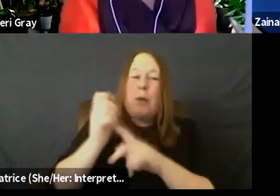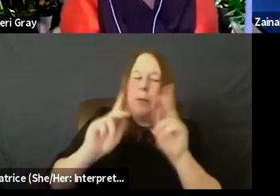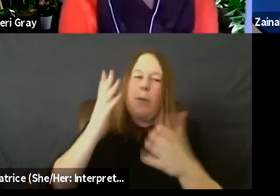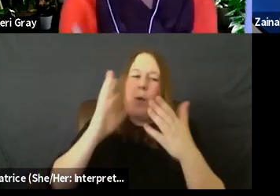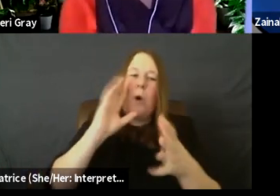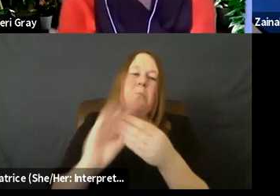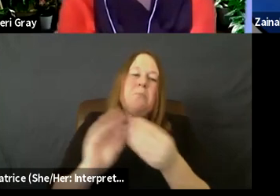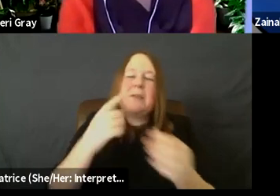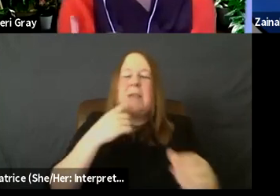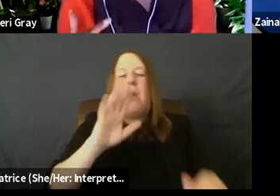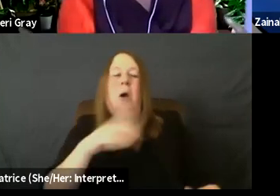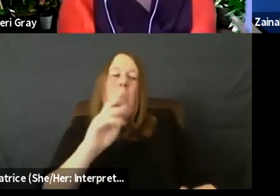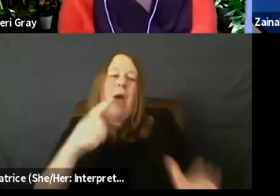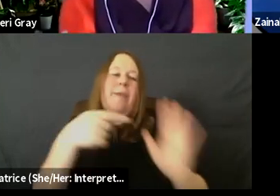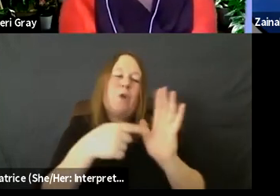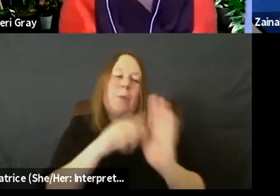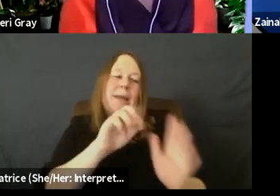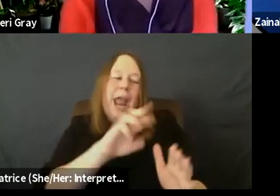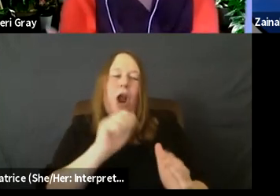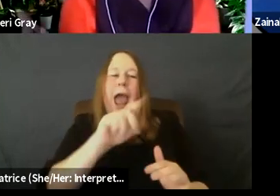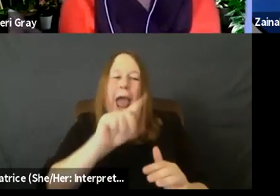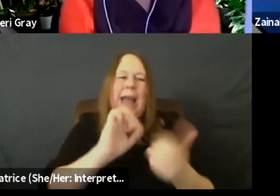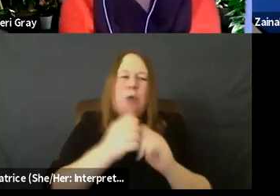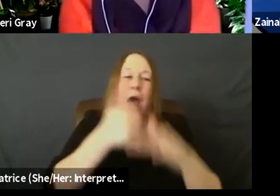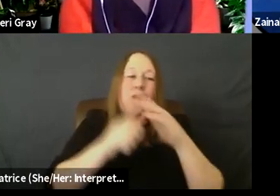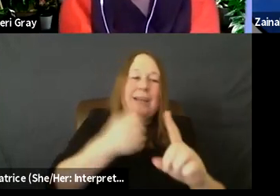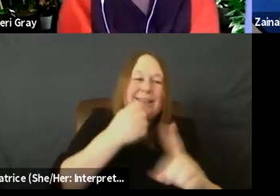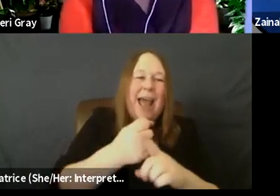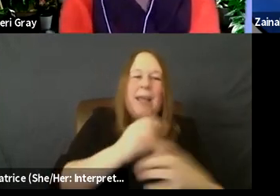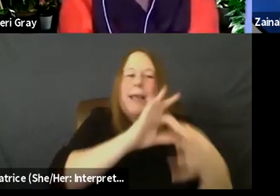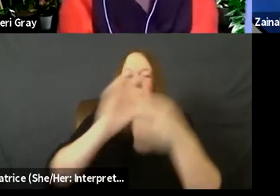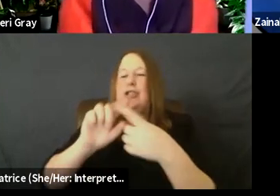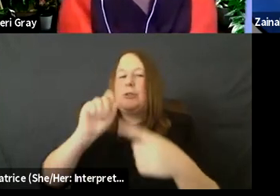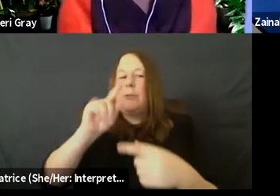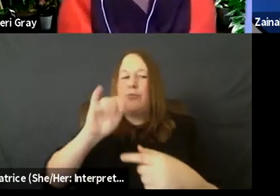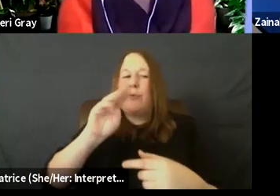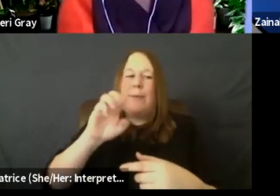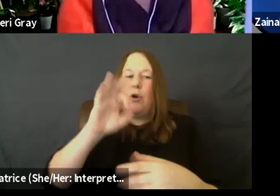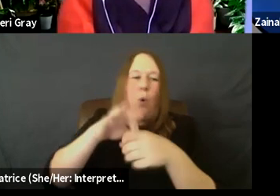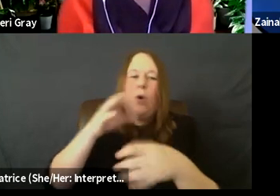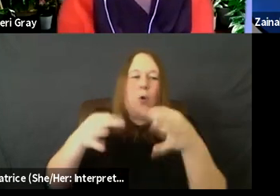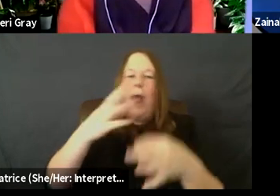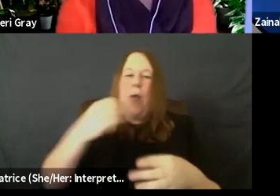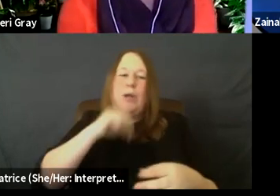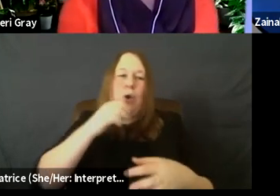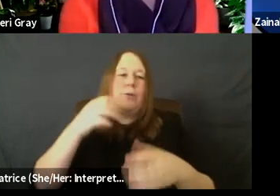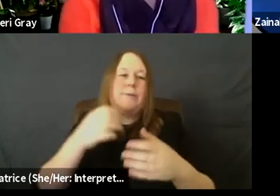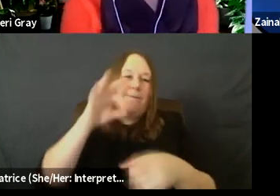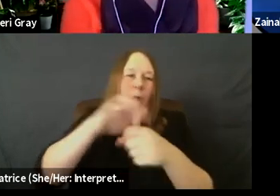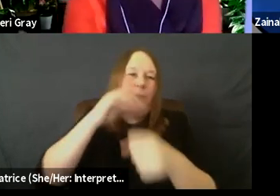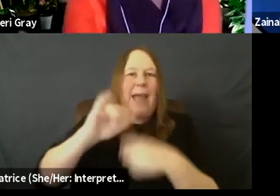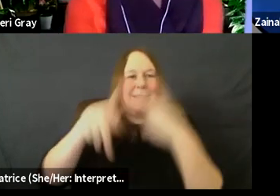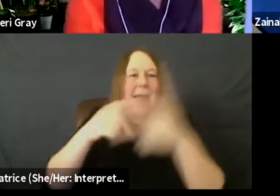say, well, the Affordable Care Act and how it's being under attack is connected to the Supreme Court, and we don't vote for Supreme Court justices.